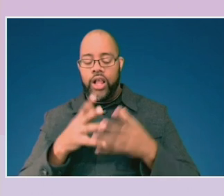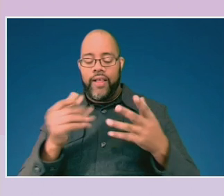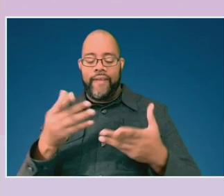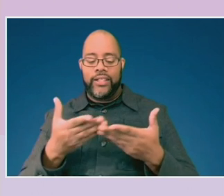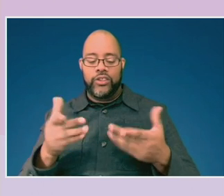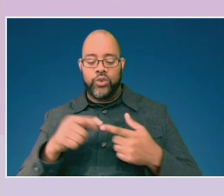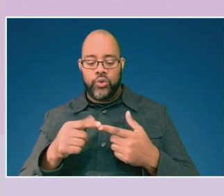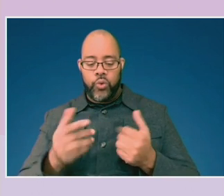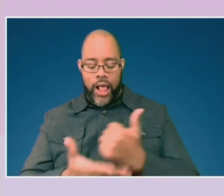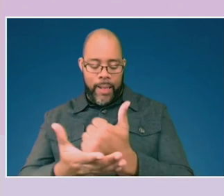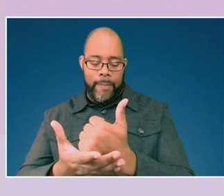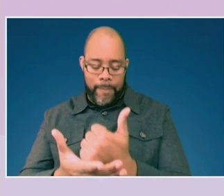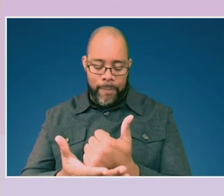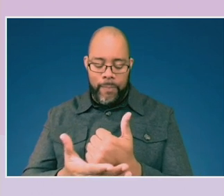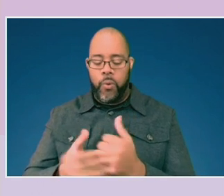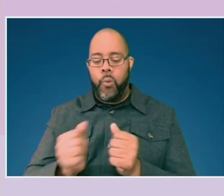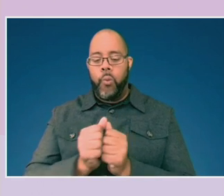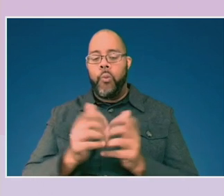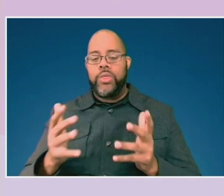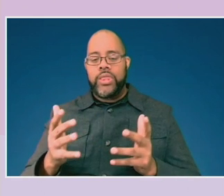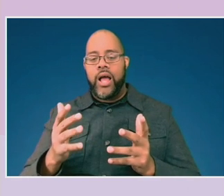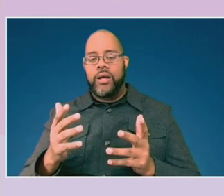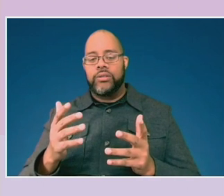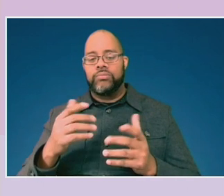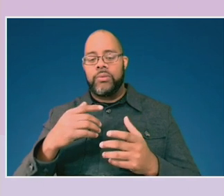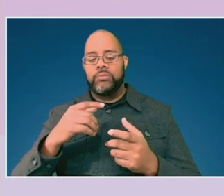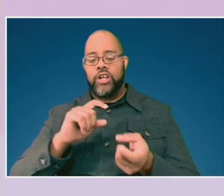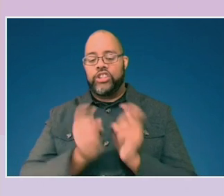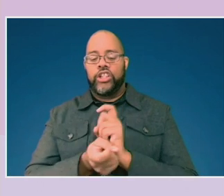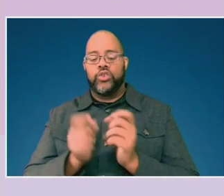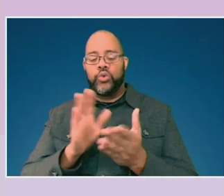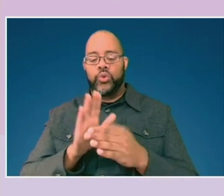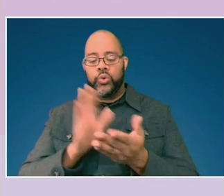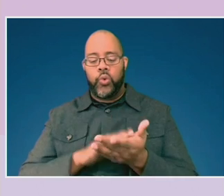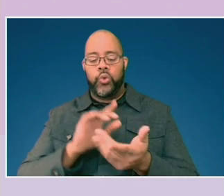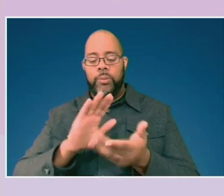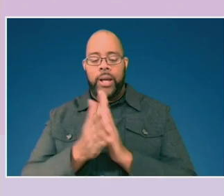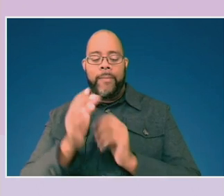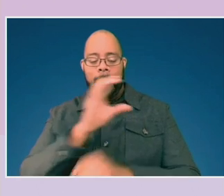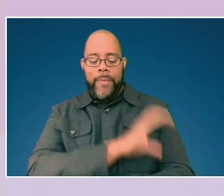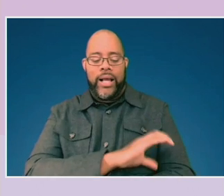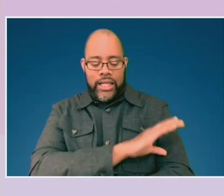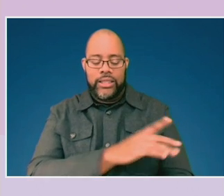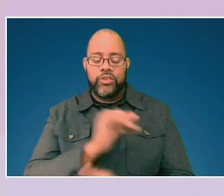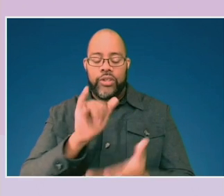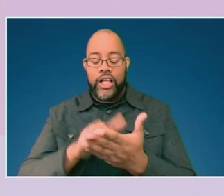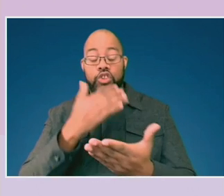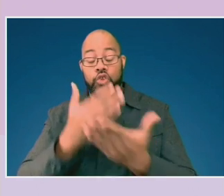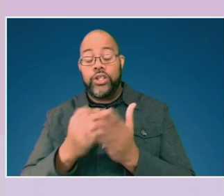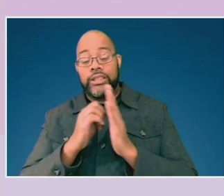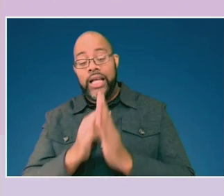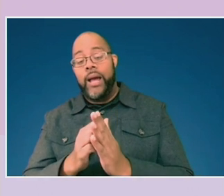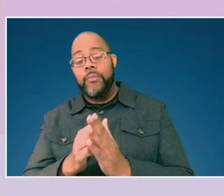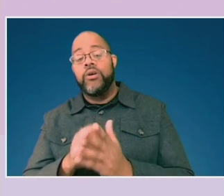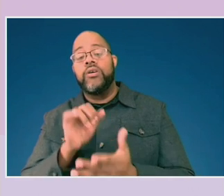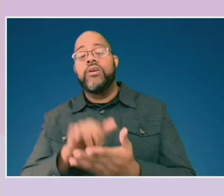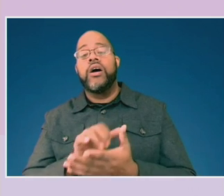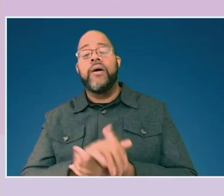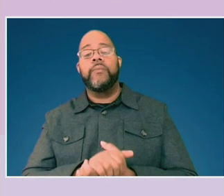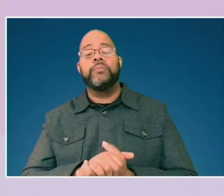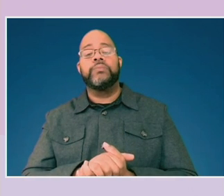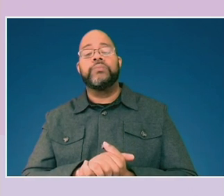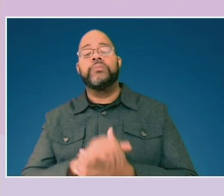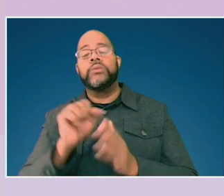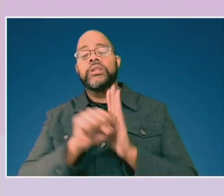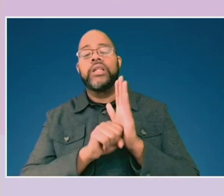facilitate that without turning the school into a clinic. And so this is a great example of something that where the state